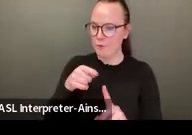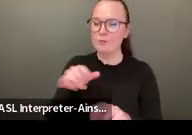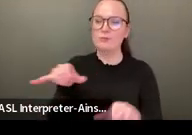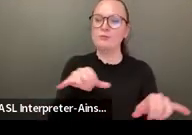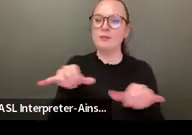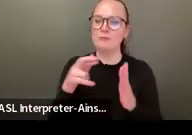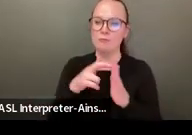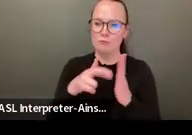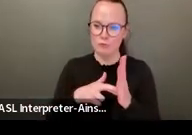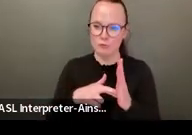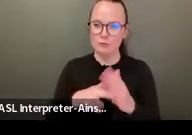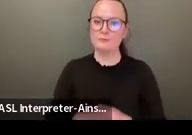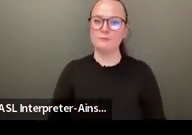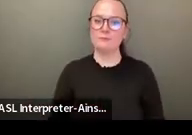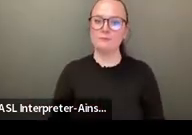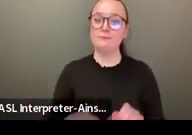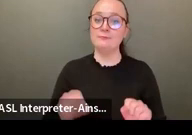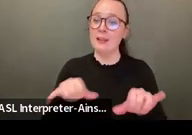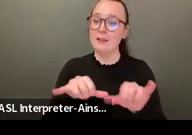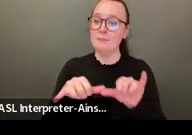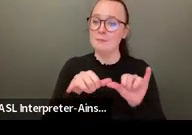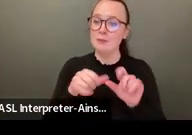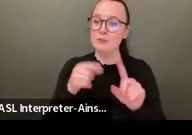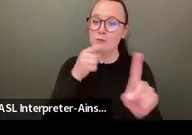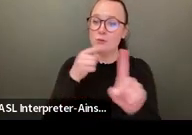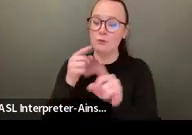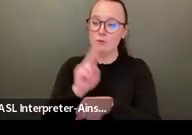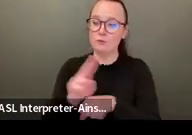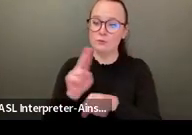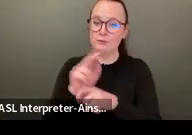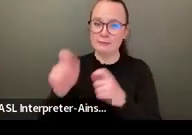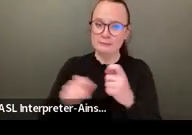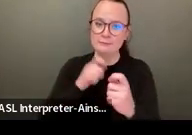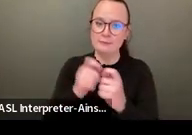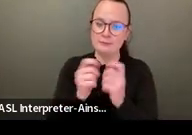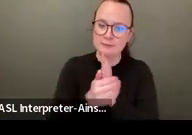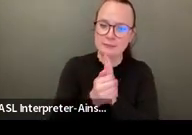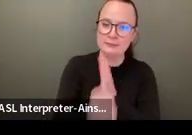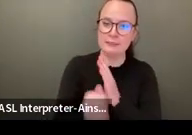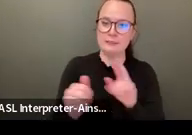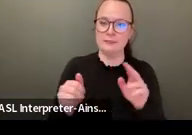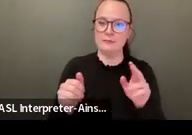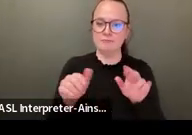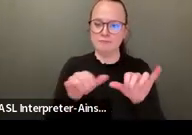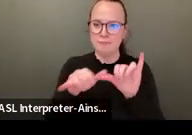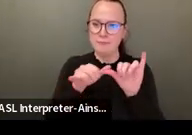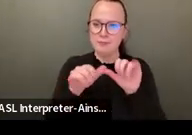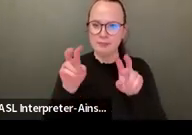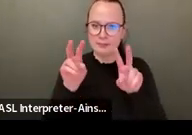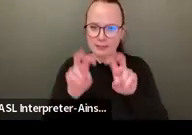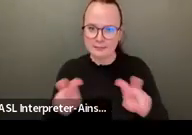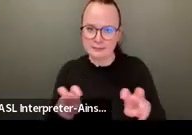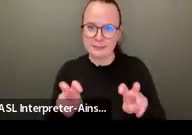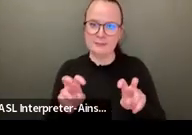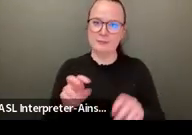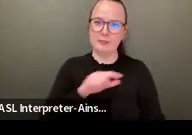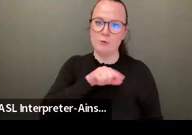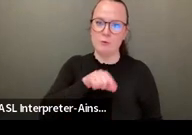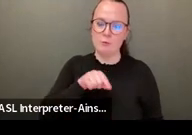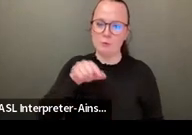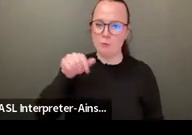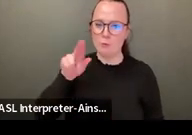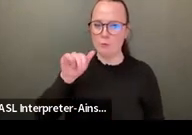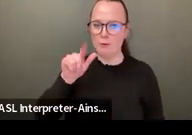can measure your goals using skill-specific measurements and assessments, qualitative data, checklist, daily log, running record, work samples,